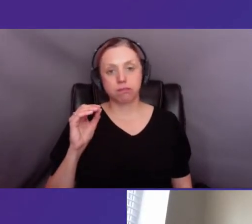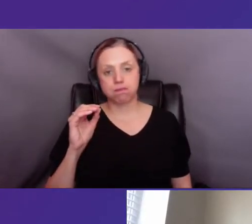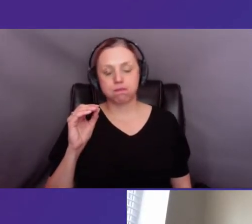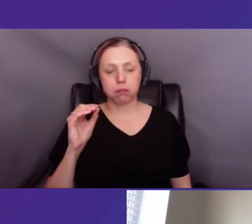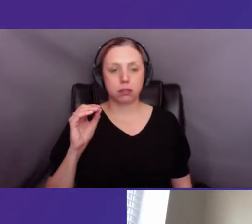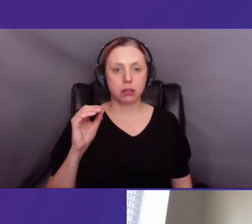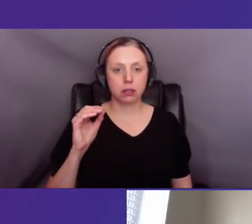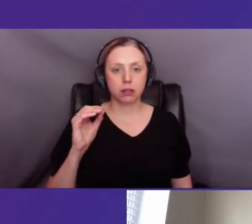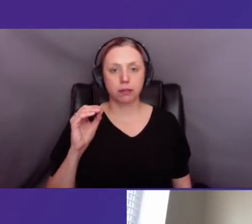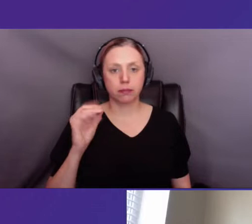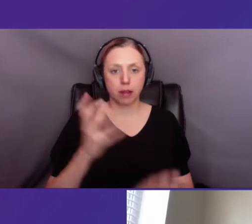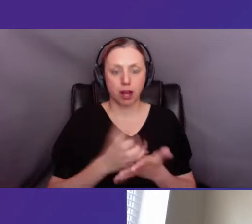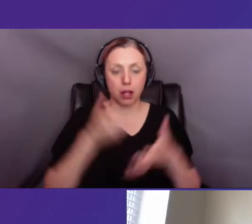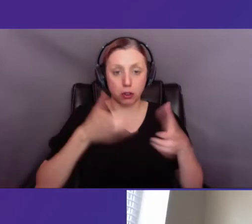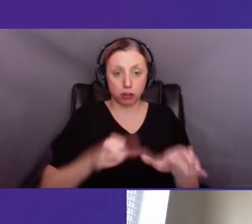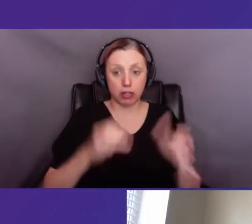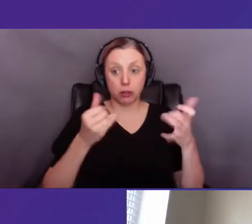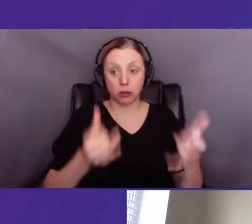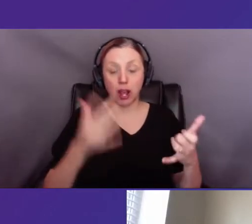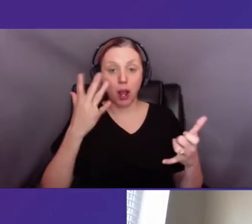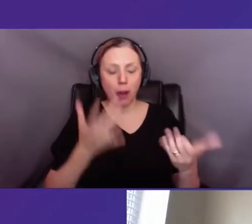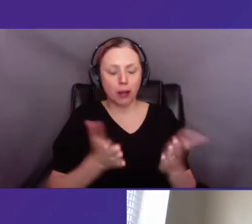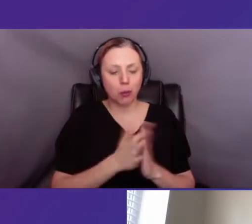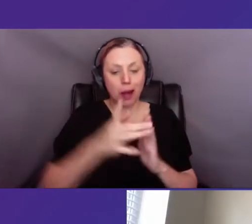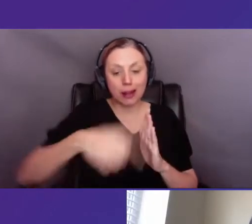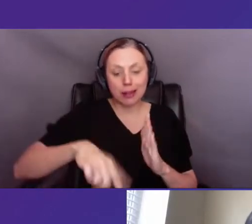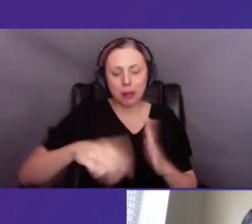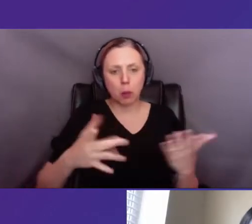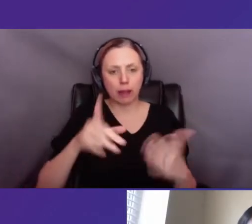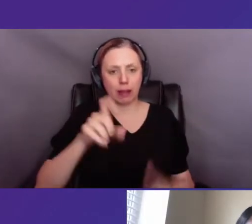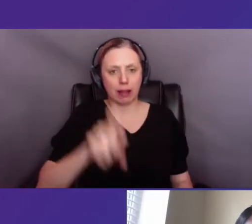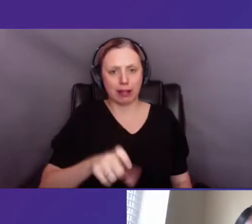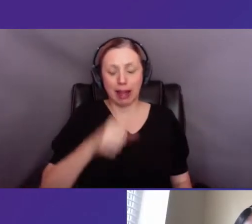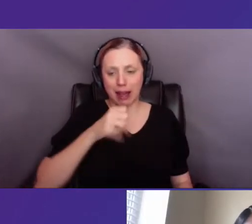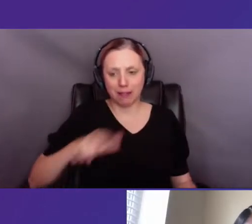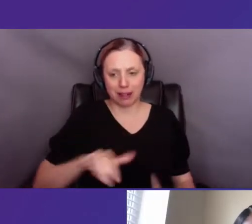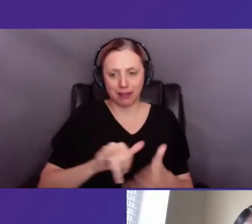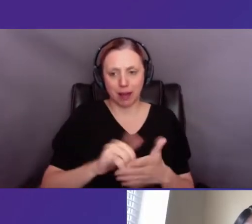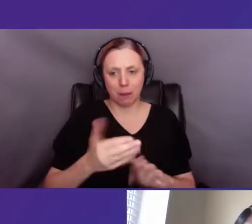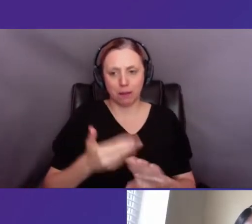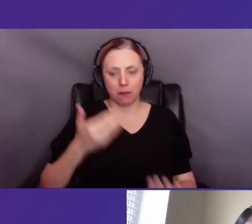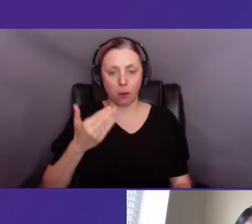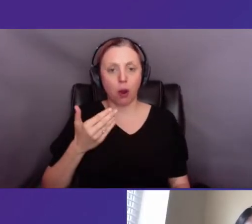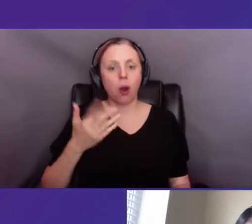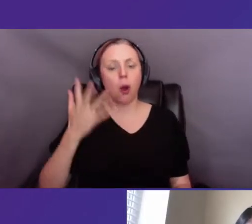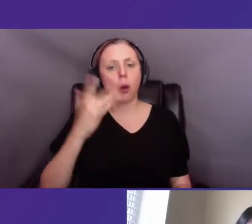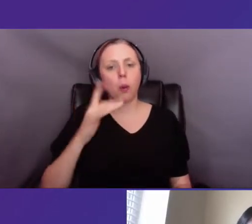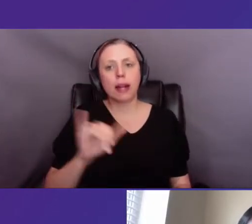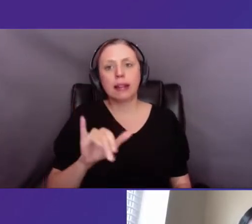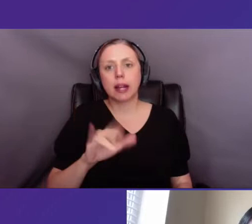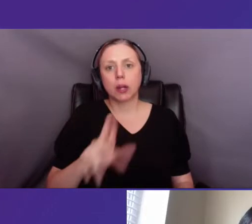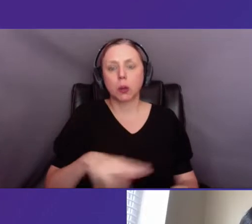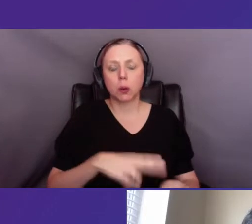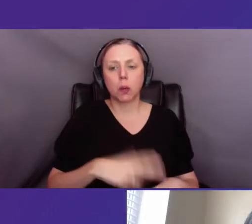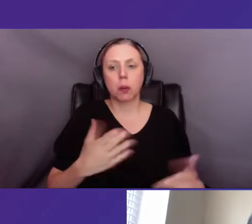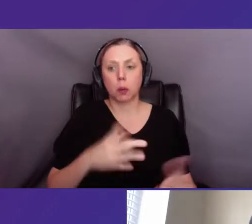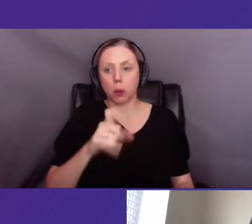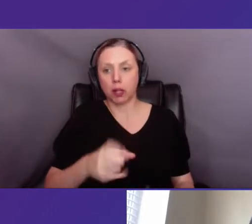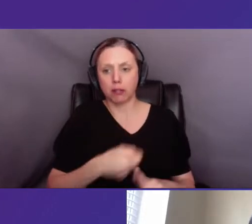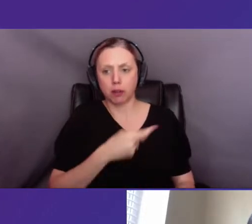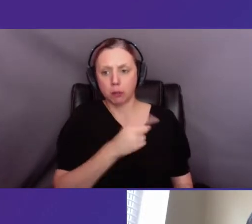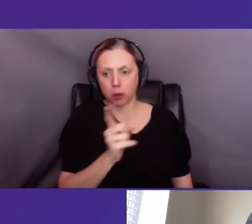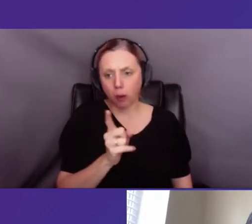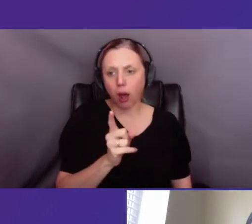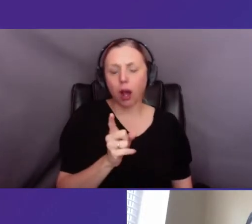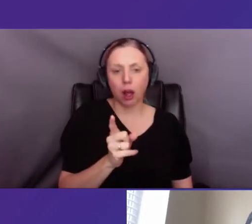I took the chance today to kind of ask them what they needed, which I haven't done that before, because it's usually like, what do I need from you? You know, like,